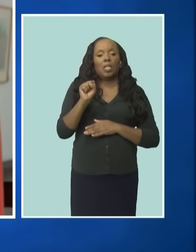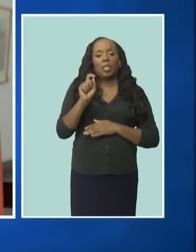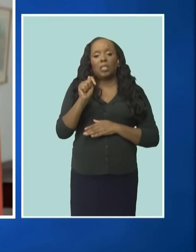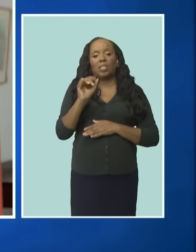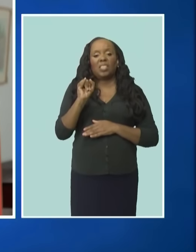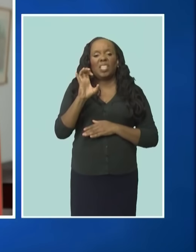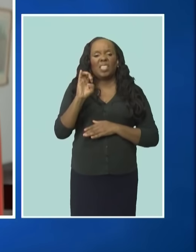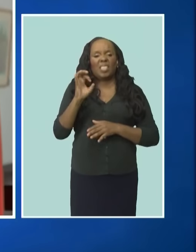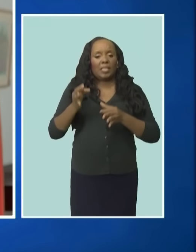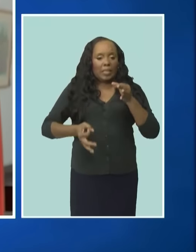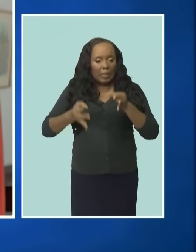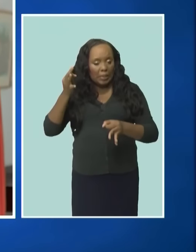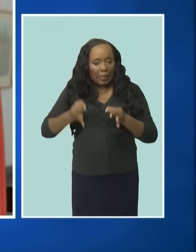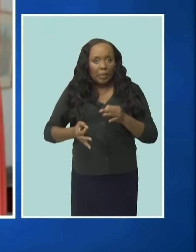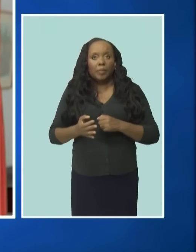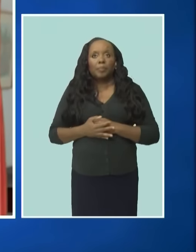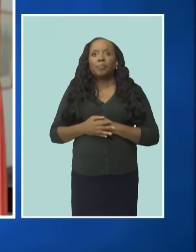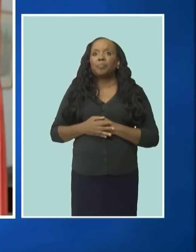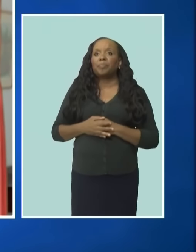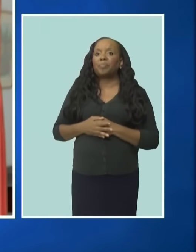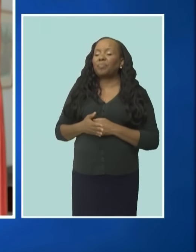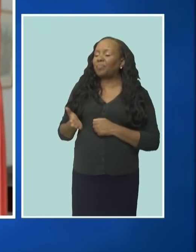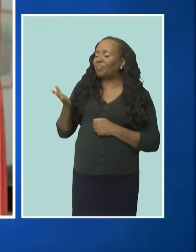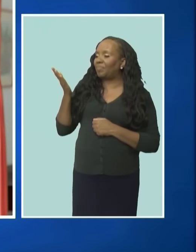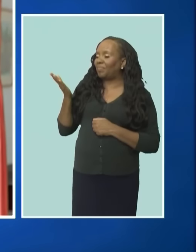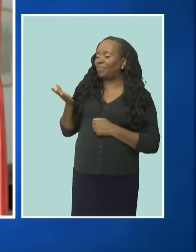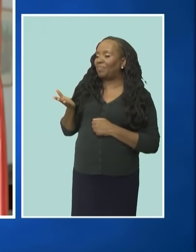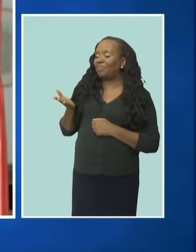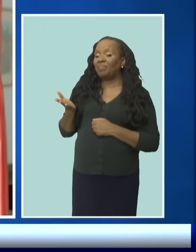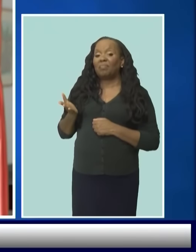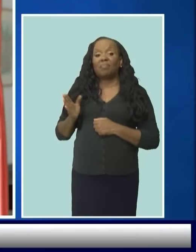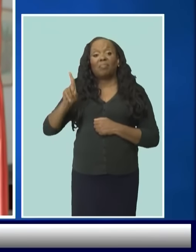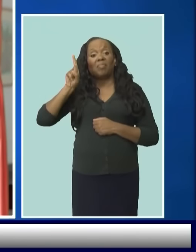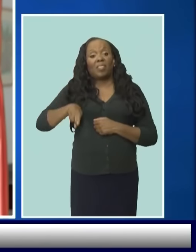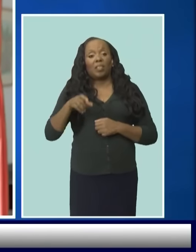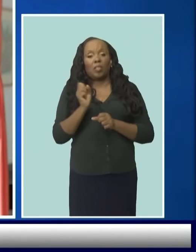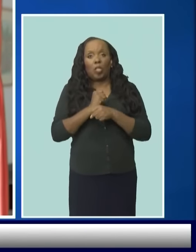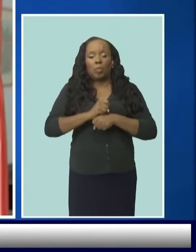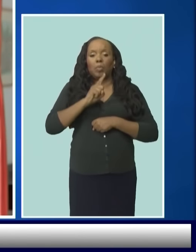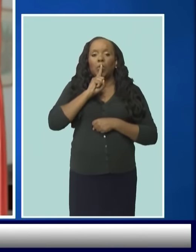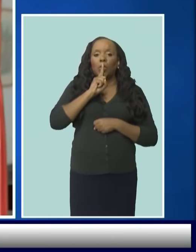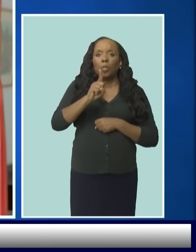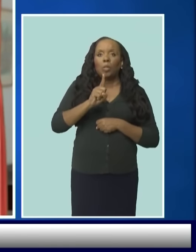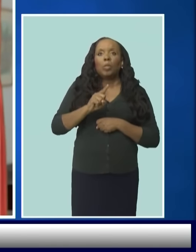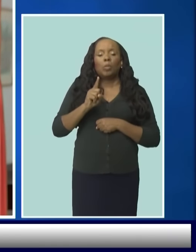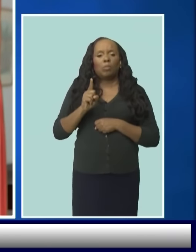We have to ensure that whilst